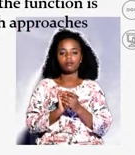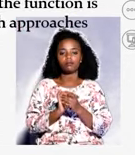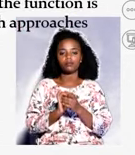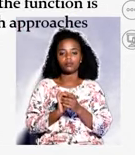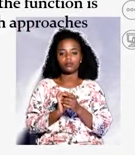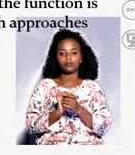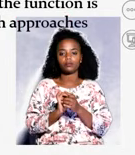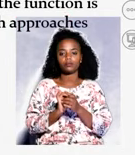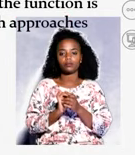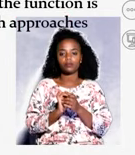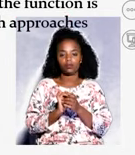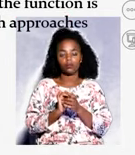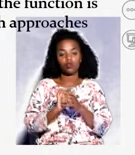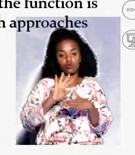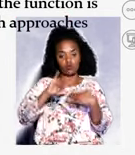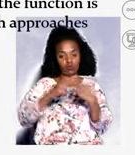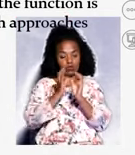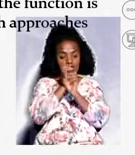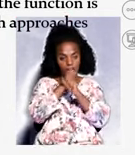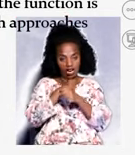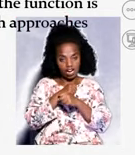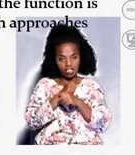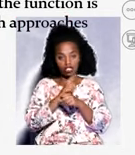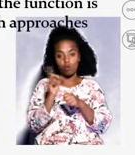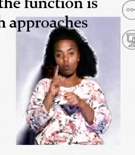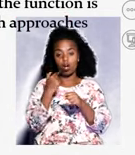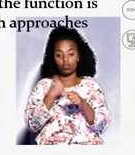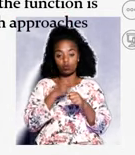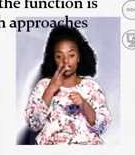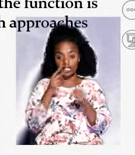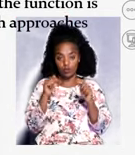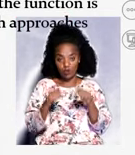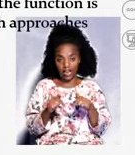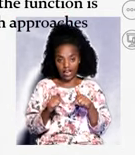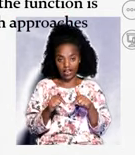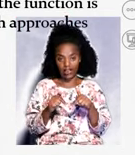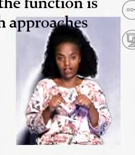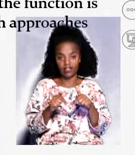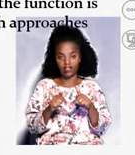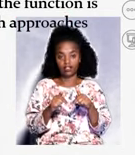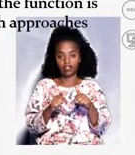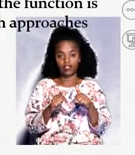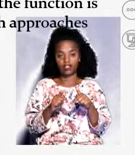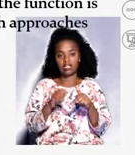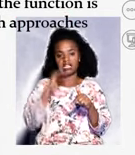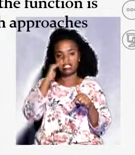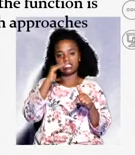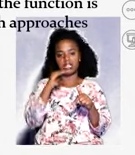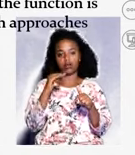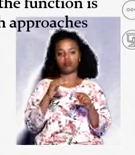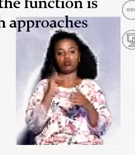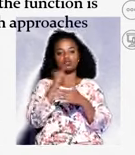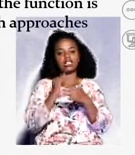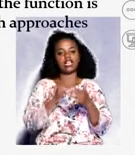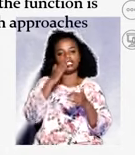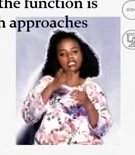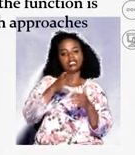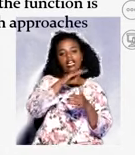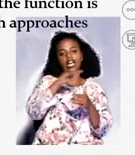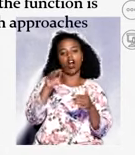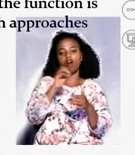So to summarize what we have seen today, a step to sketch the graph of rational